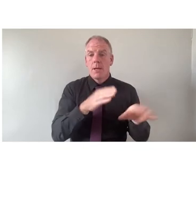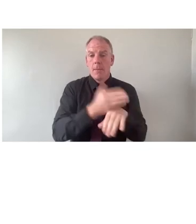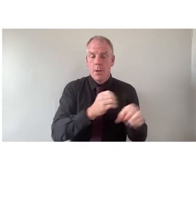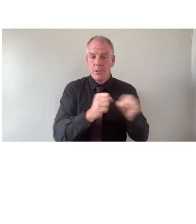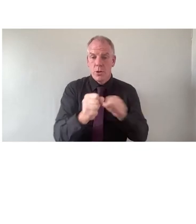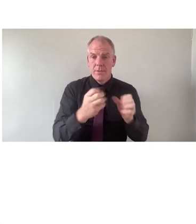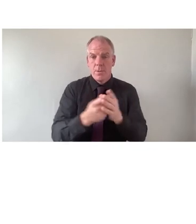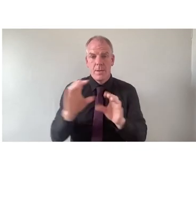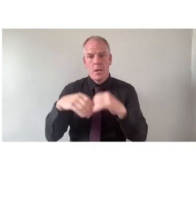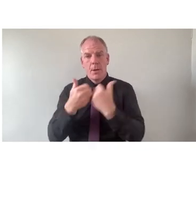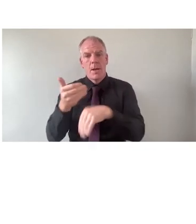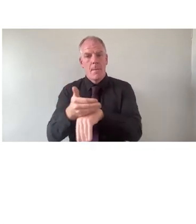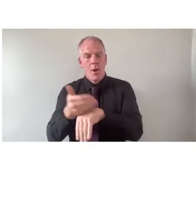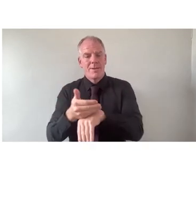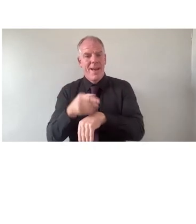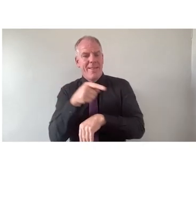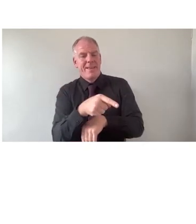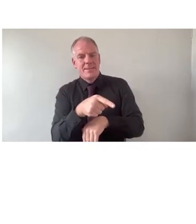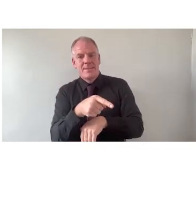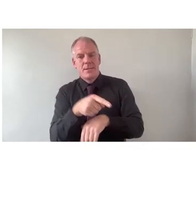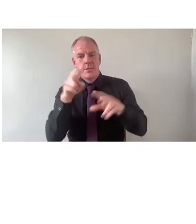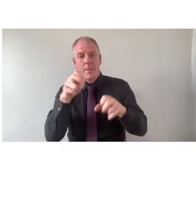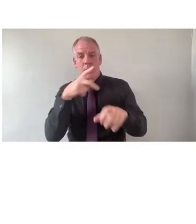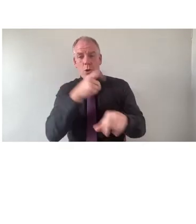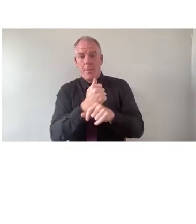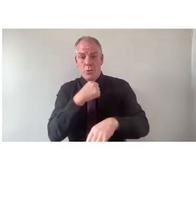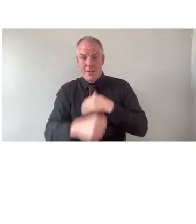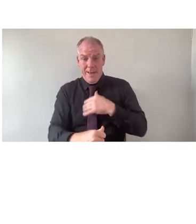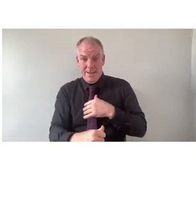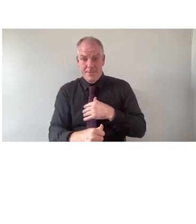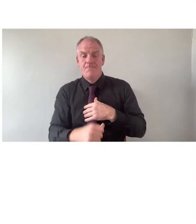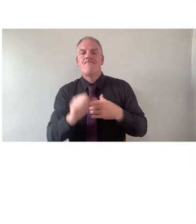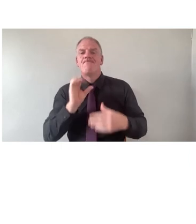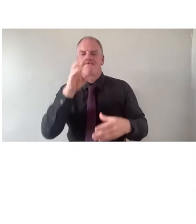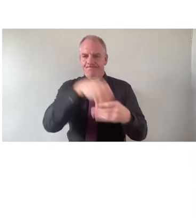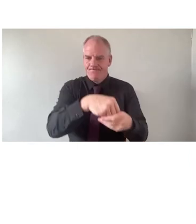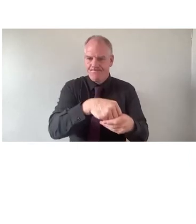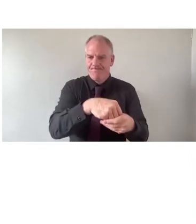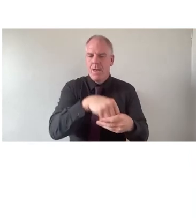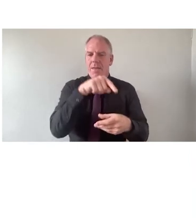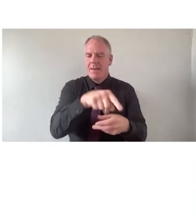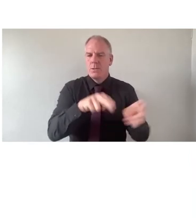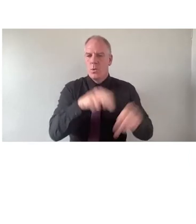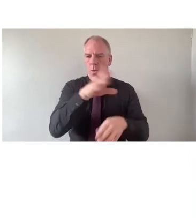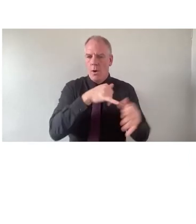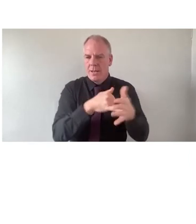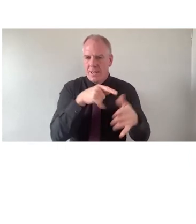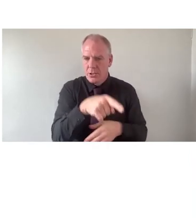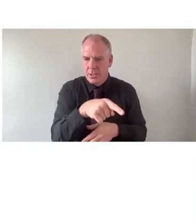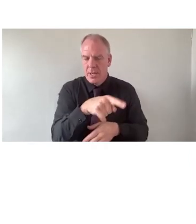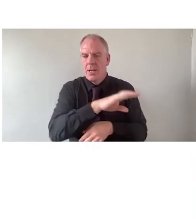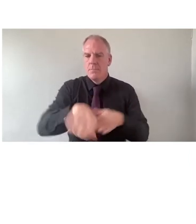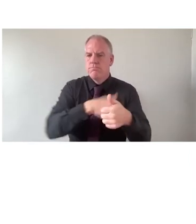community of employers. And I think this topic that we're discussing here is one that would fall very much under the remit of that. And sitting behind